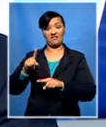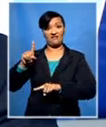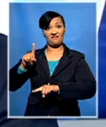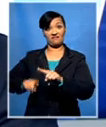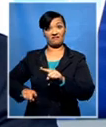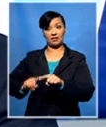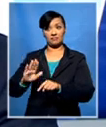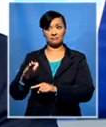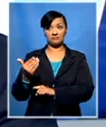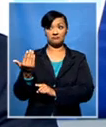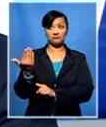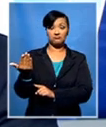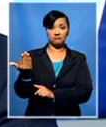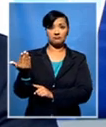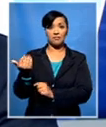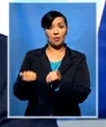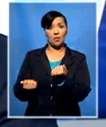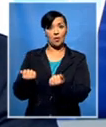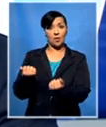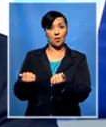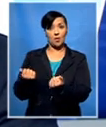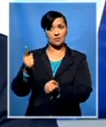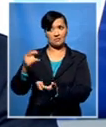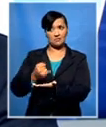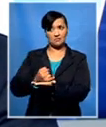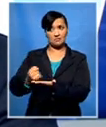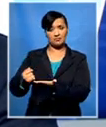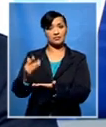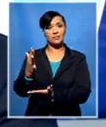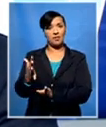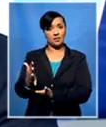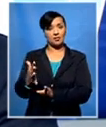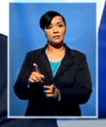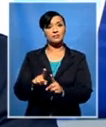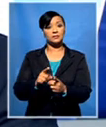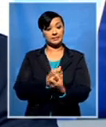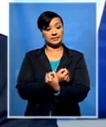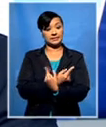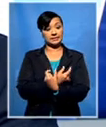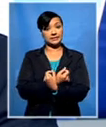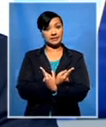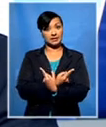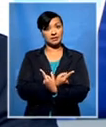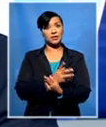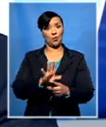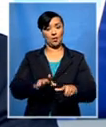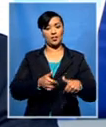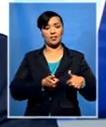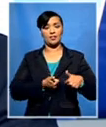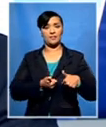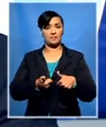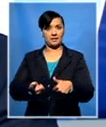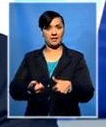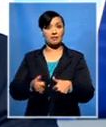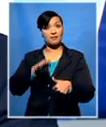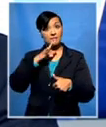the prosecutor to have those fines cancelled, and release notes will be issued. We are told that has been done,